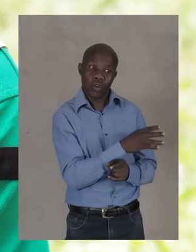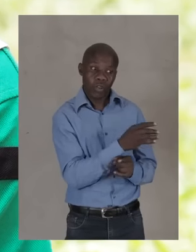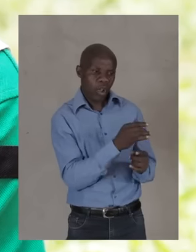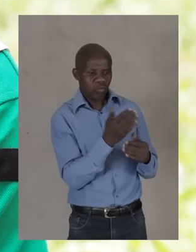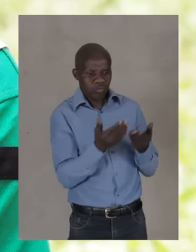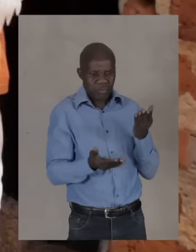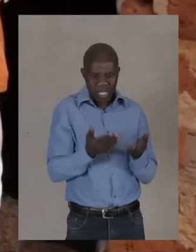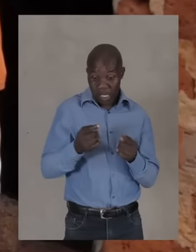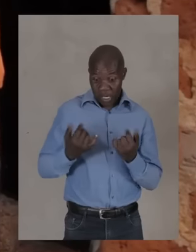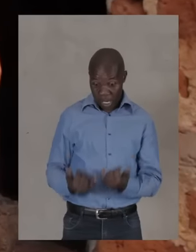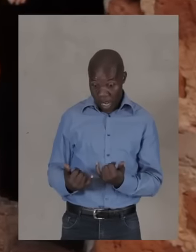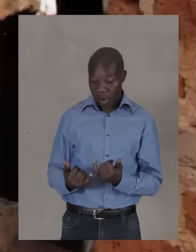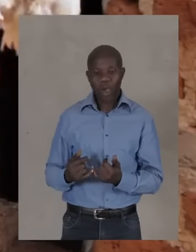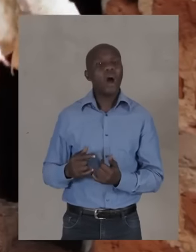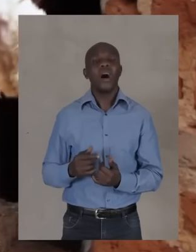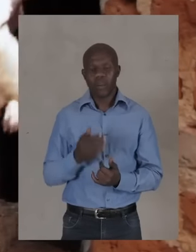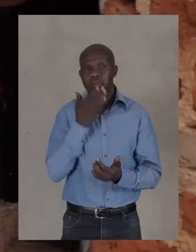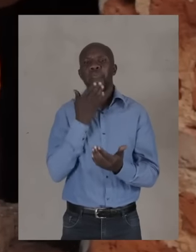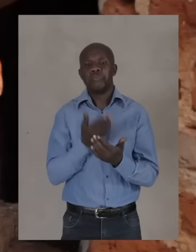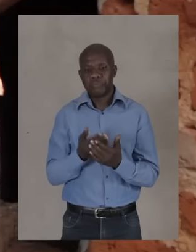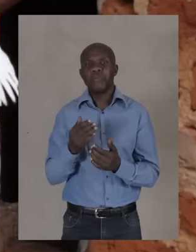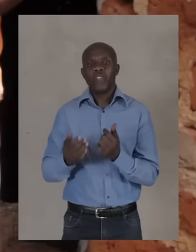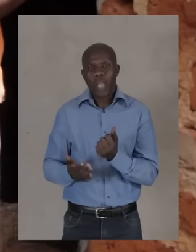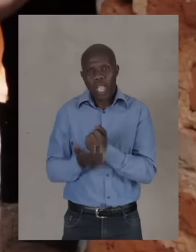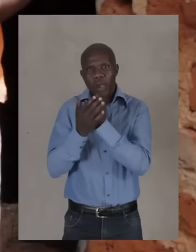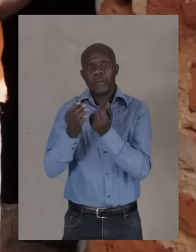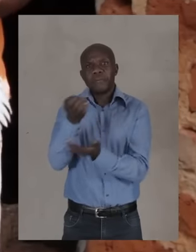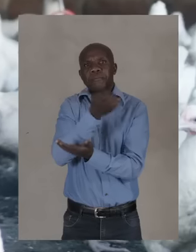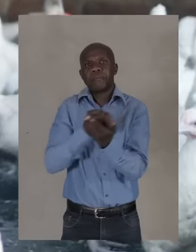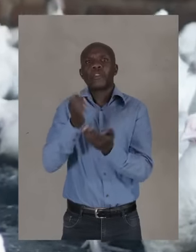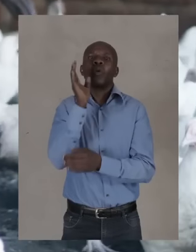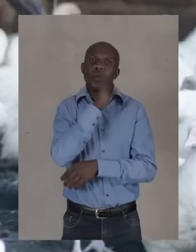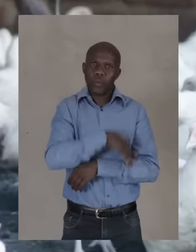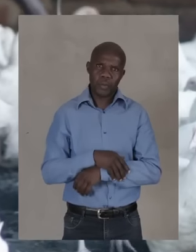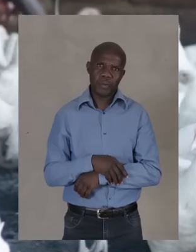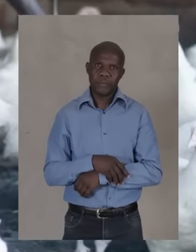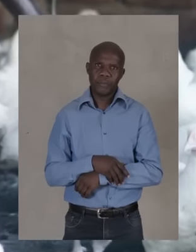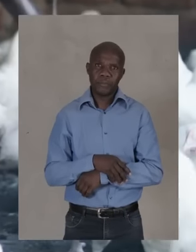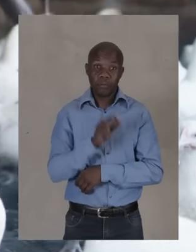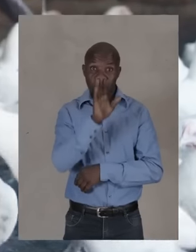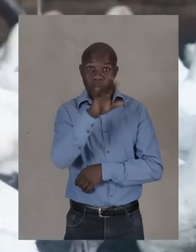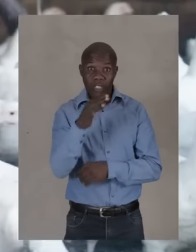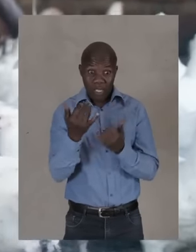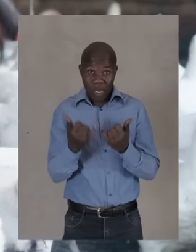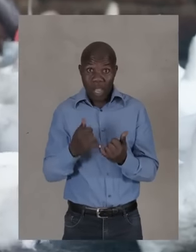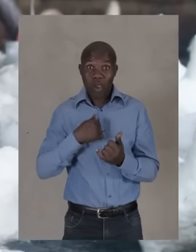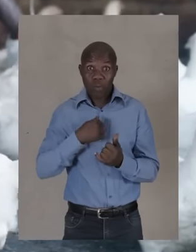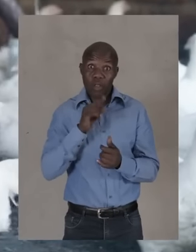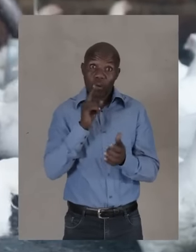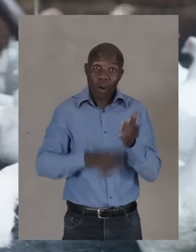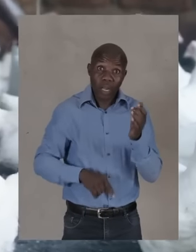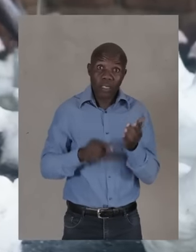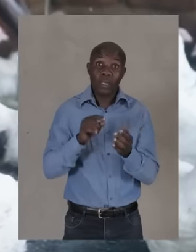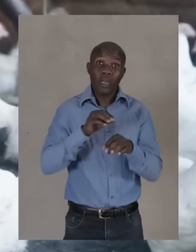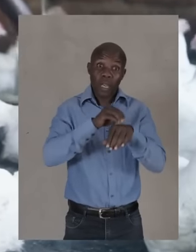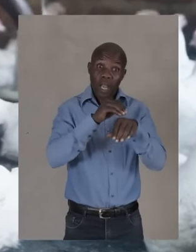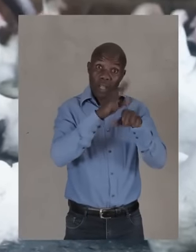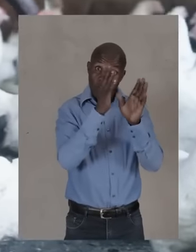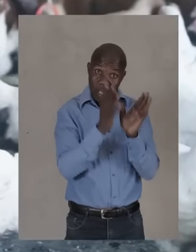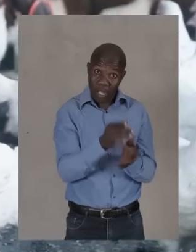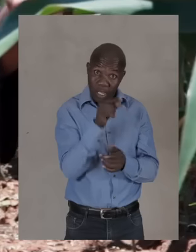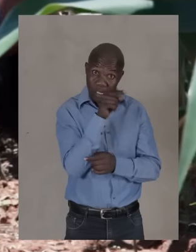we have now, it has really helped the community. Us as councillors on the grassroots, we've seen there's